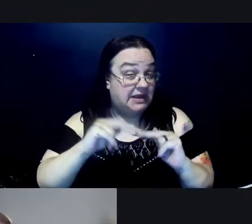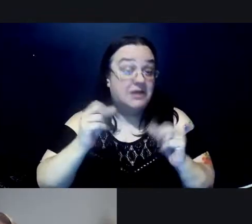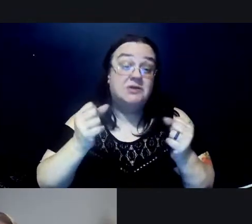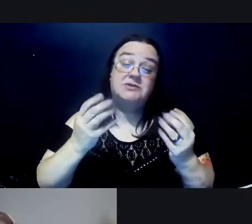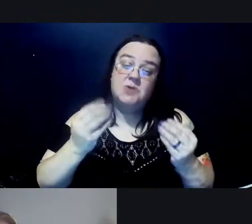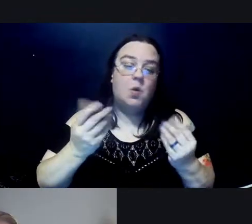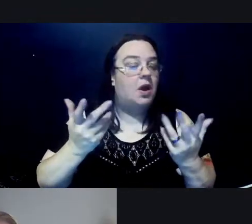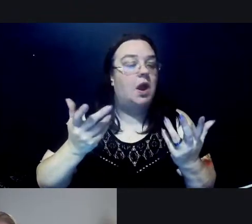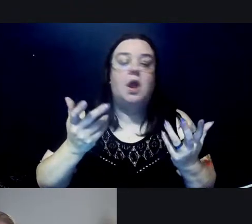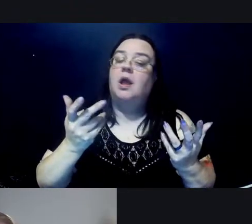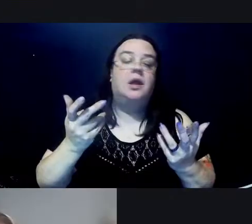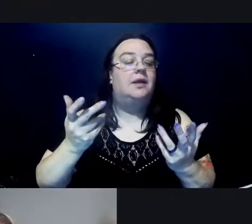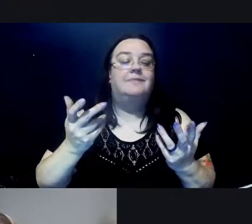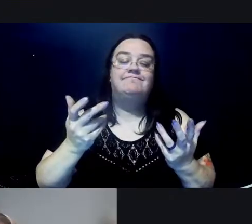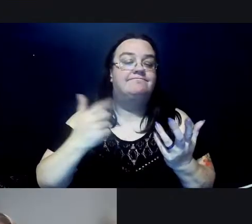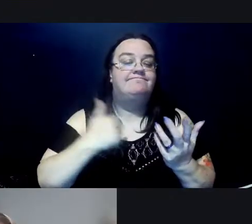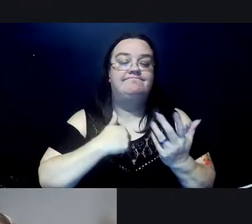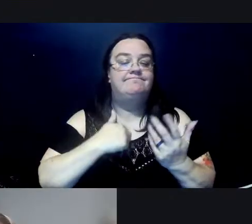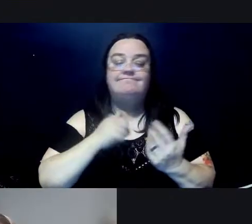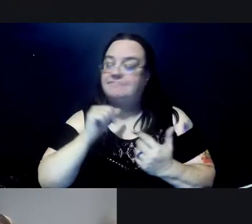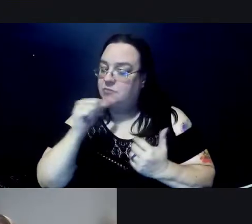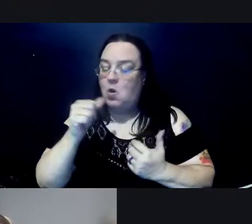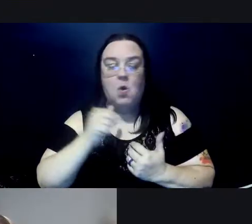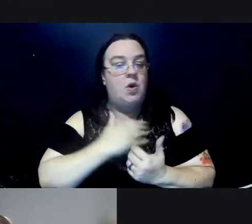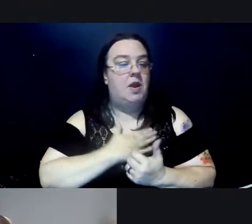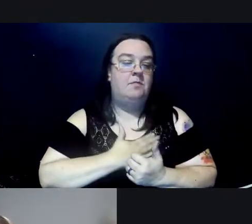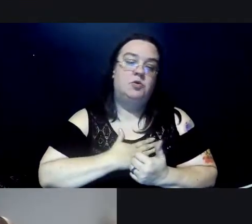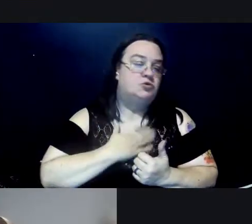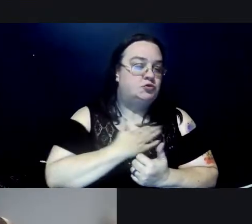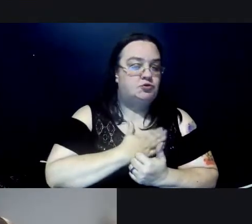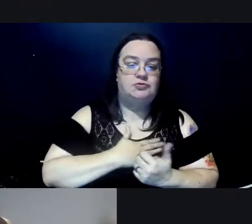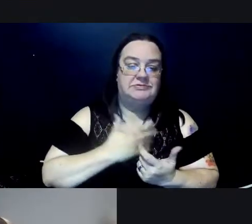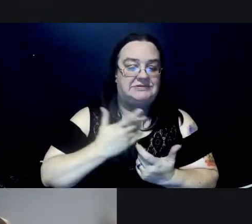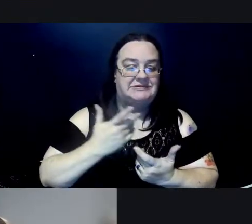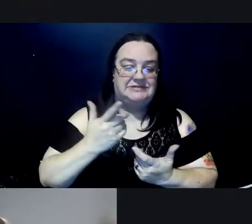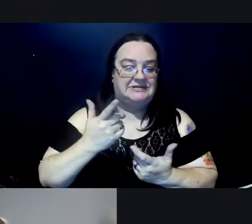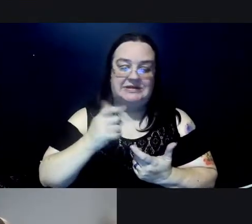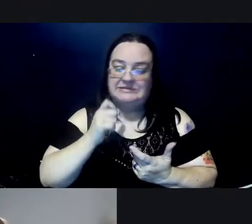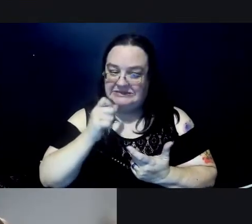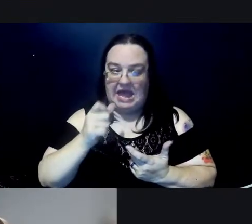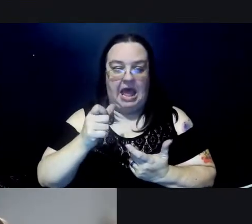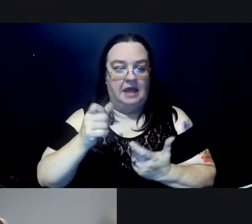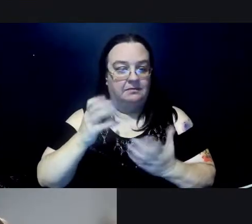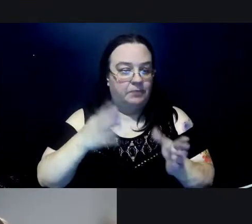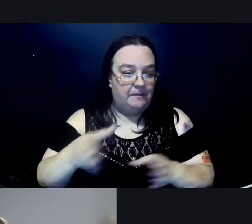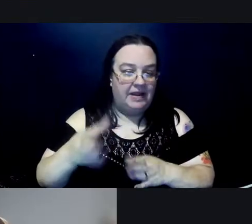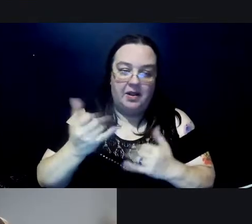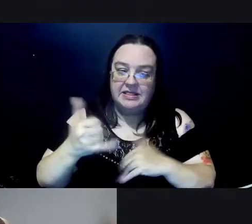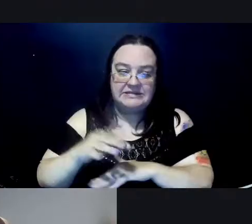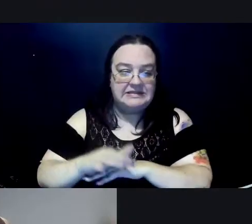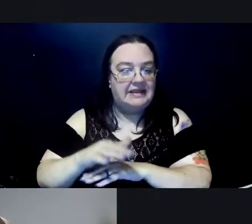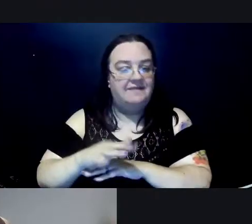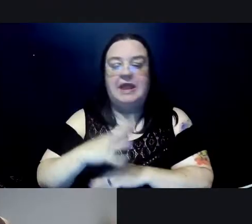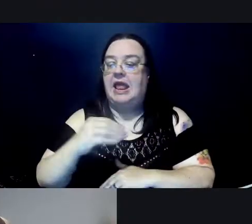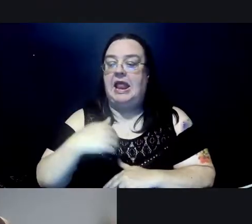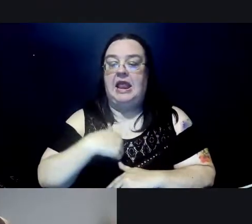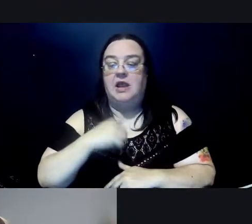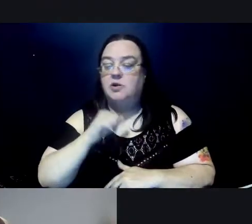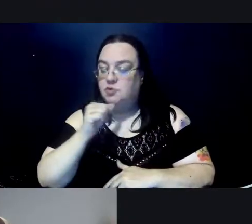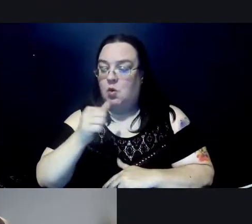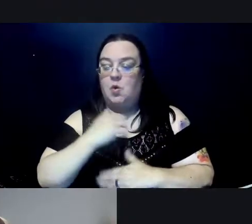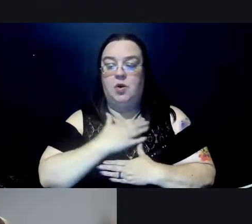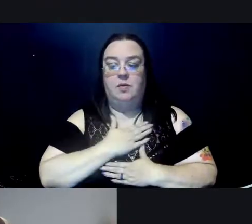yeah, I don't appreciate the unpreparedness this evening, and I don't